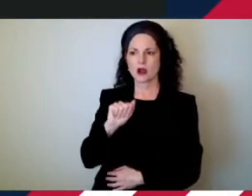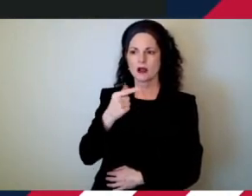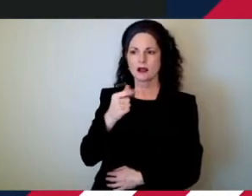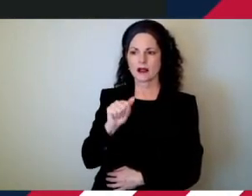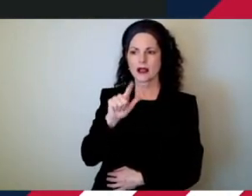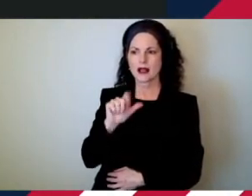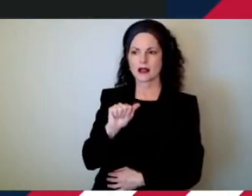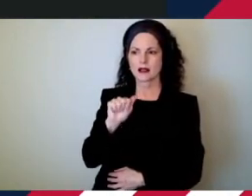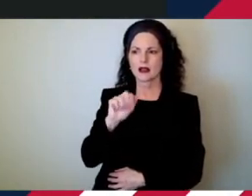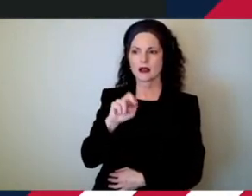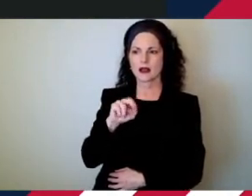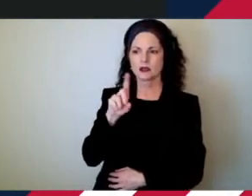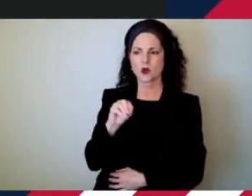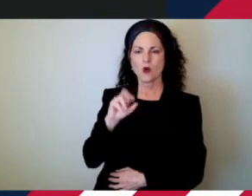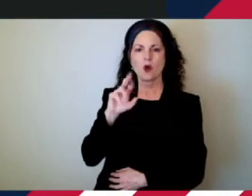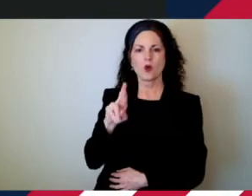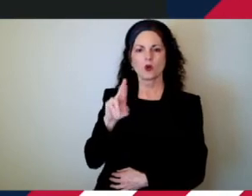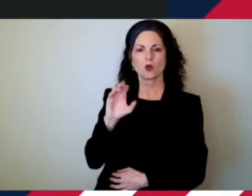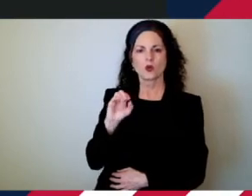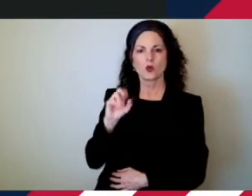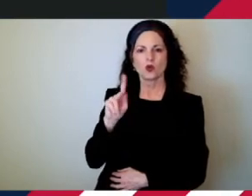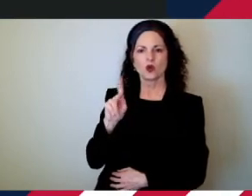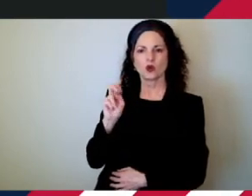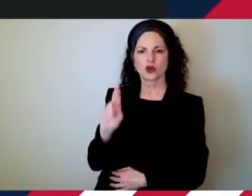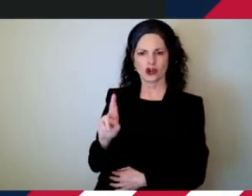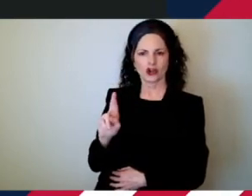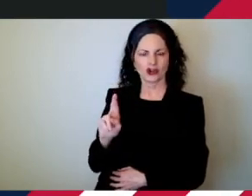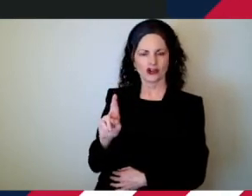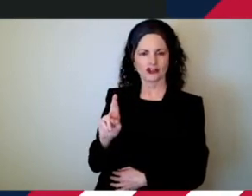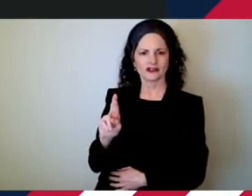I think you're muted, or I'm going deaf.